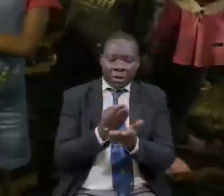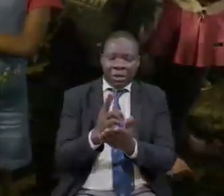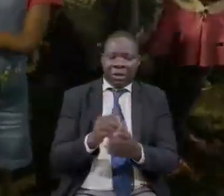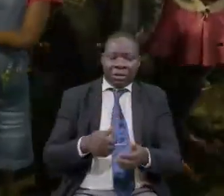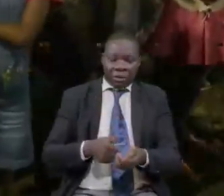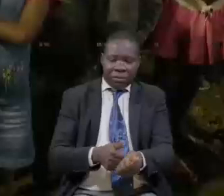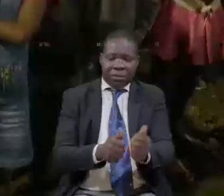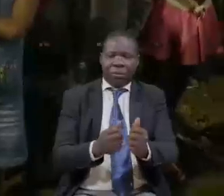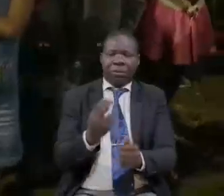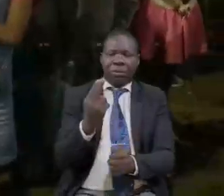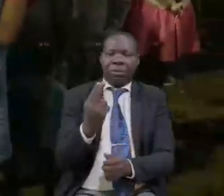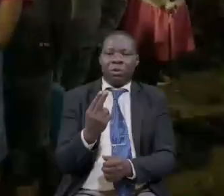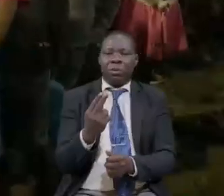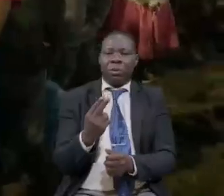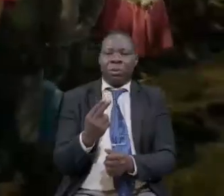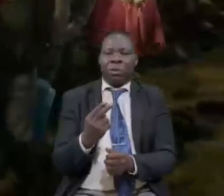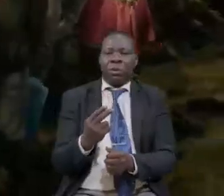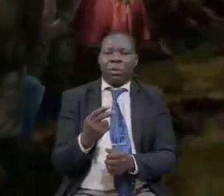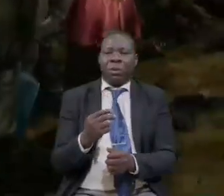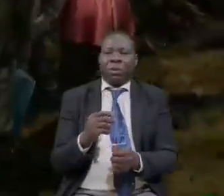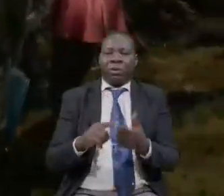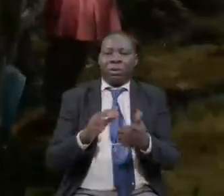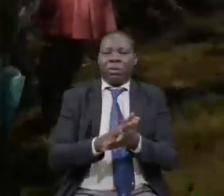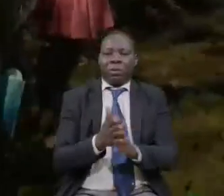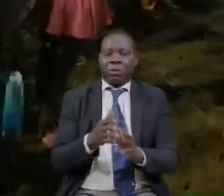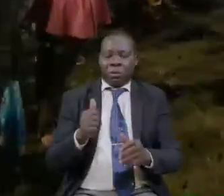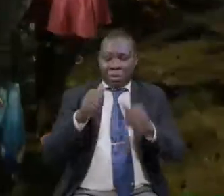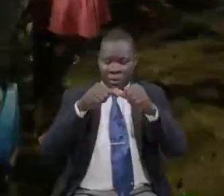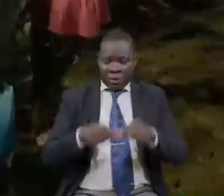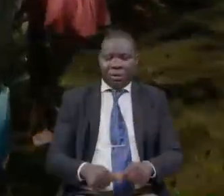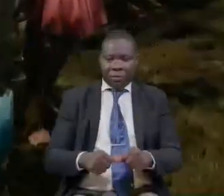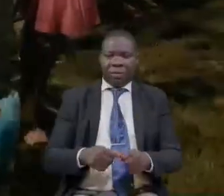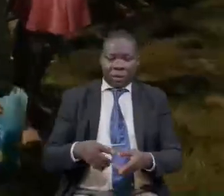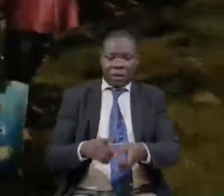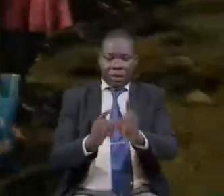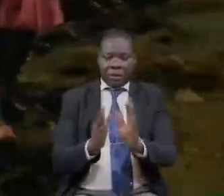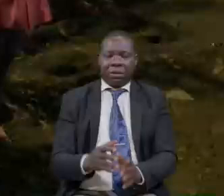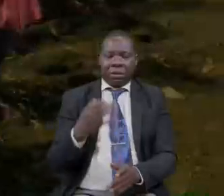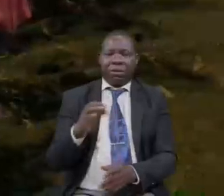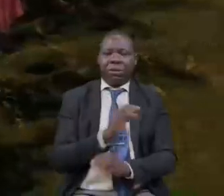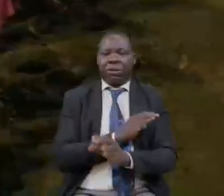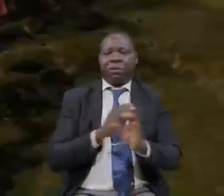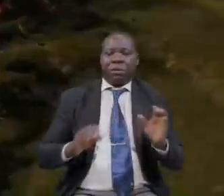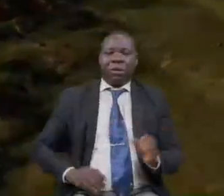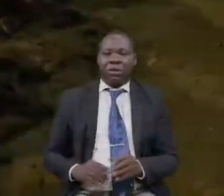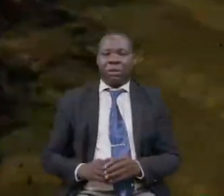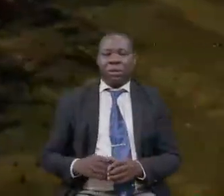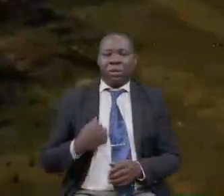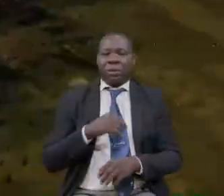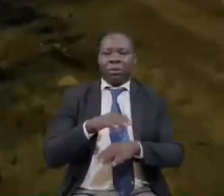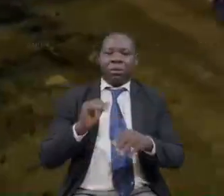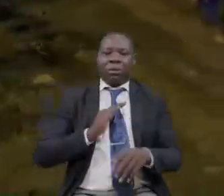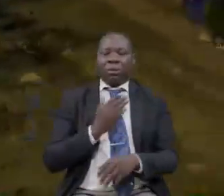become a steadfast disciple of Christ. We call on our officiating